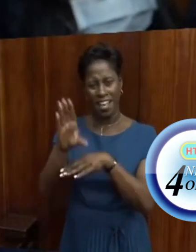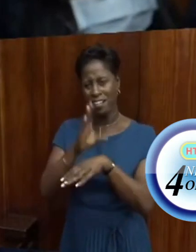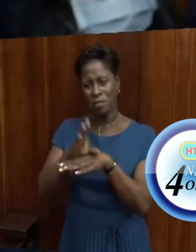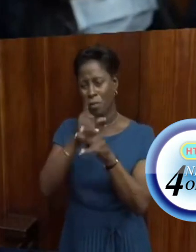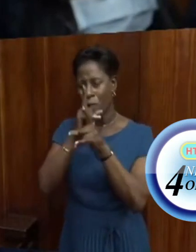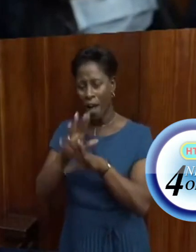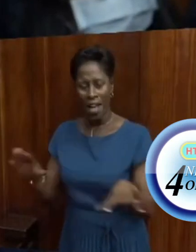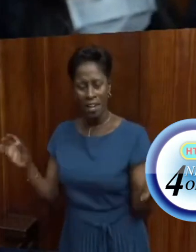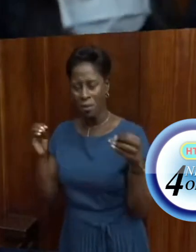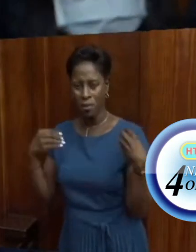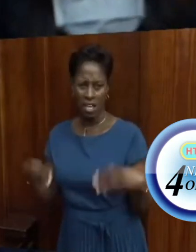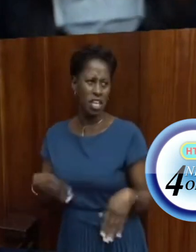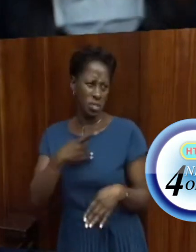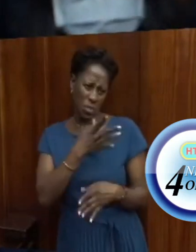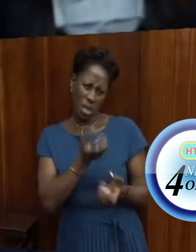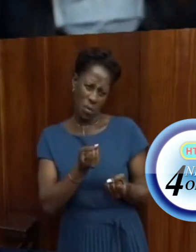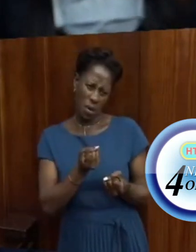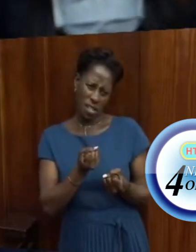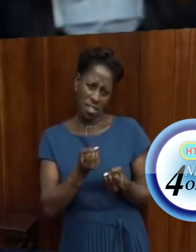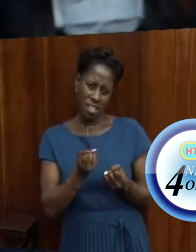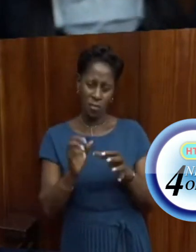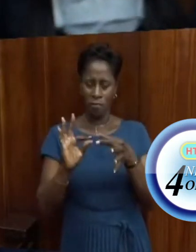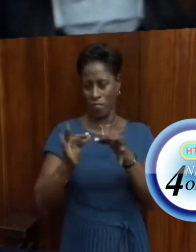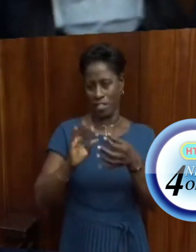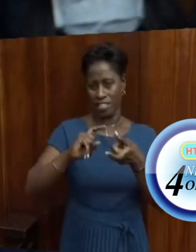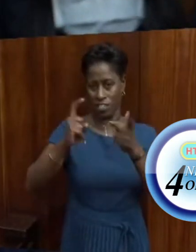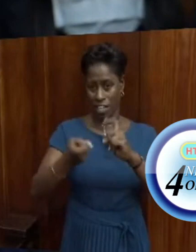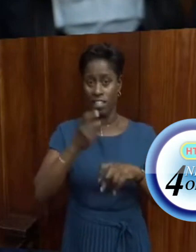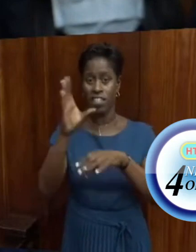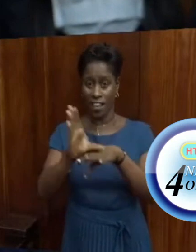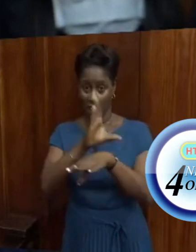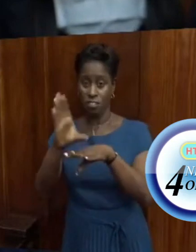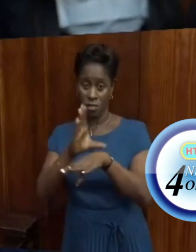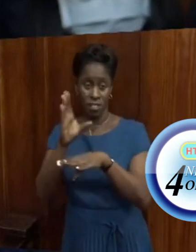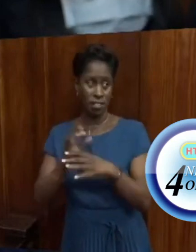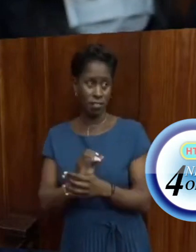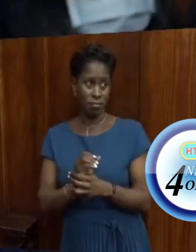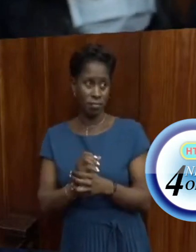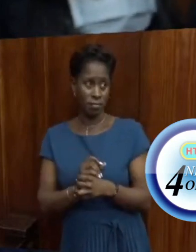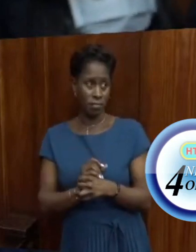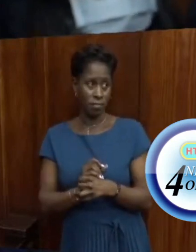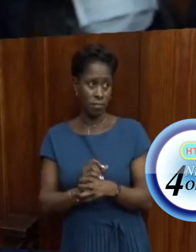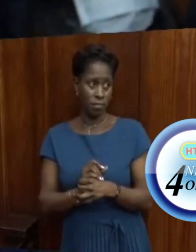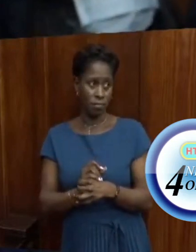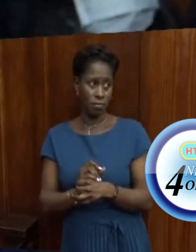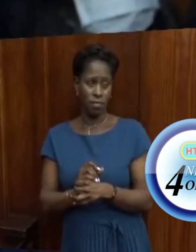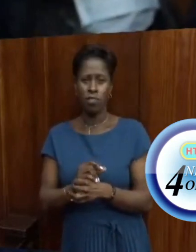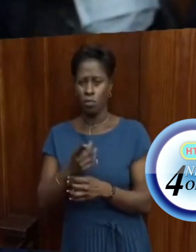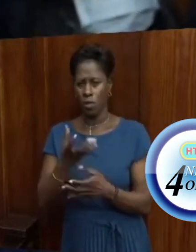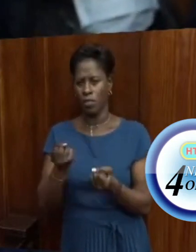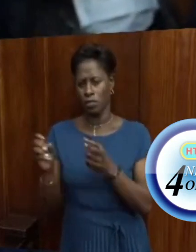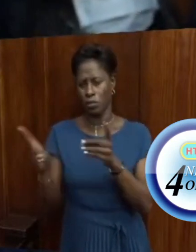Prime Minister Philippe J. Pierre has ensured that persons with disabilities were apprised of the policies and programs in the